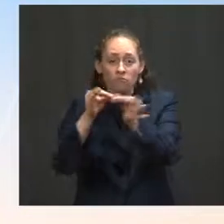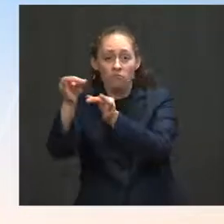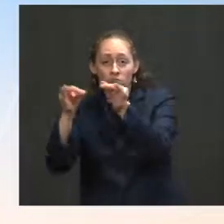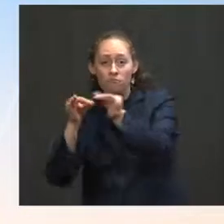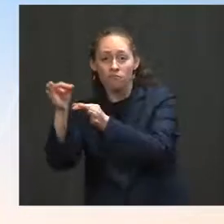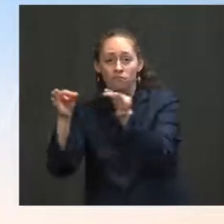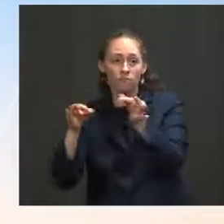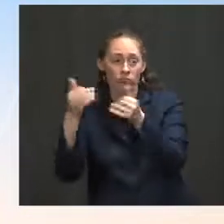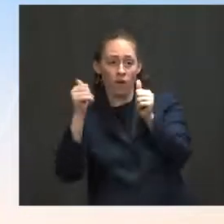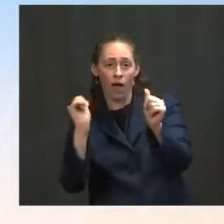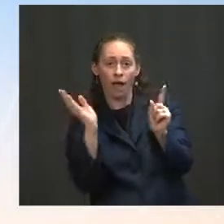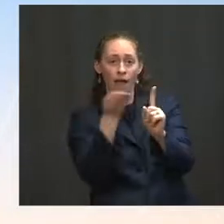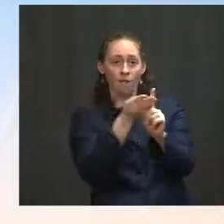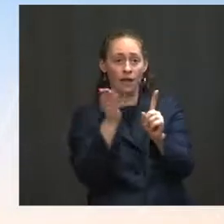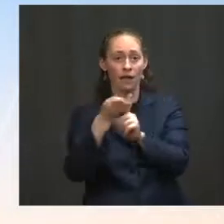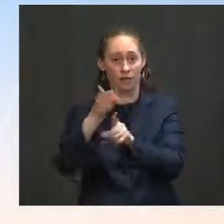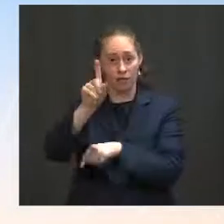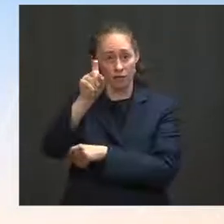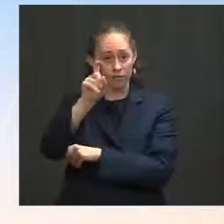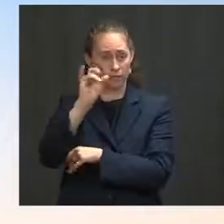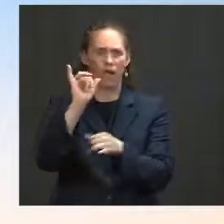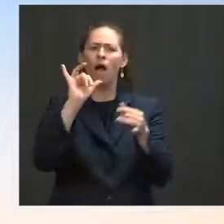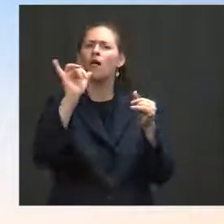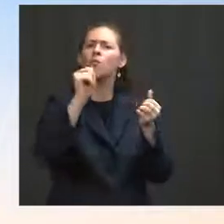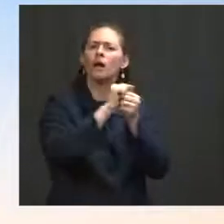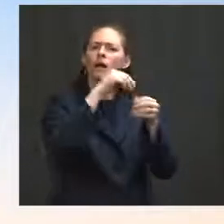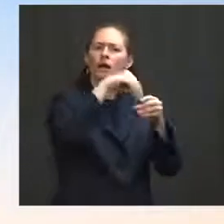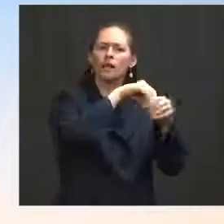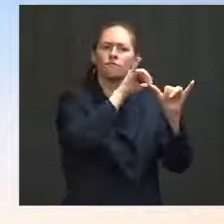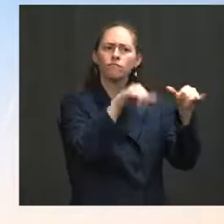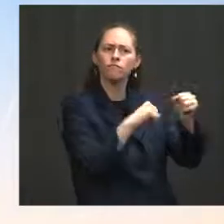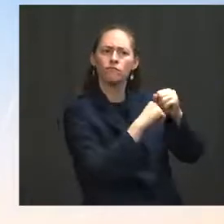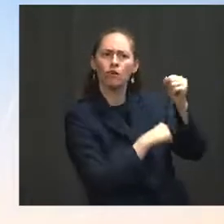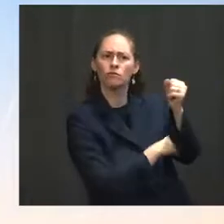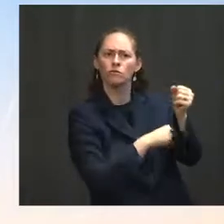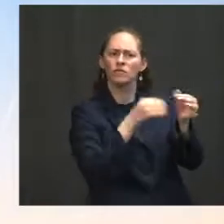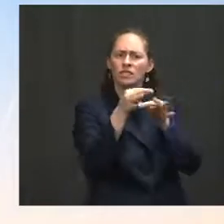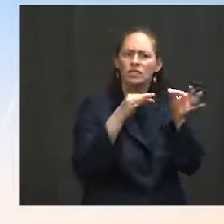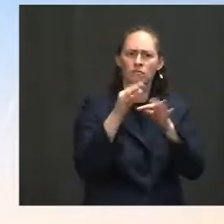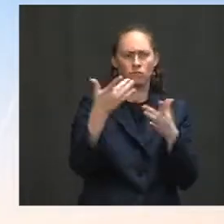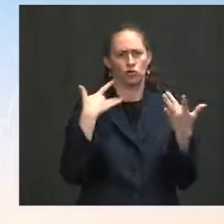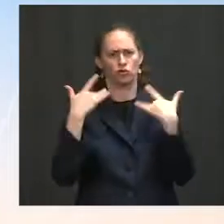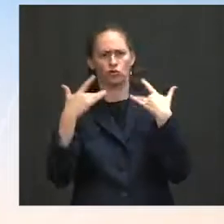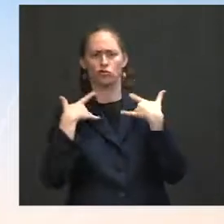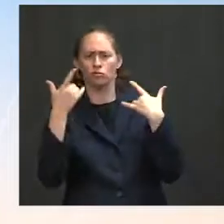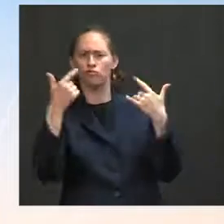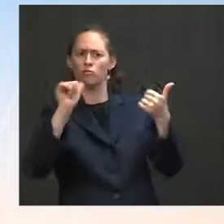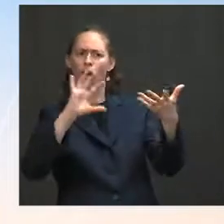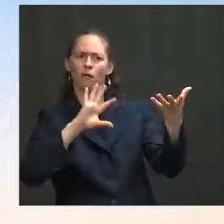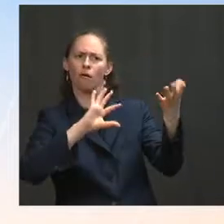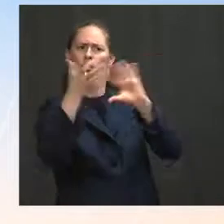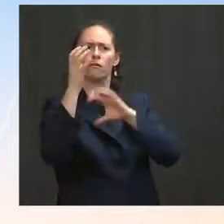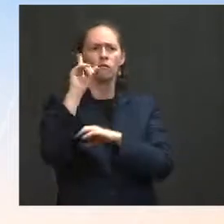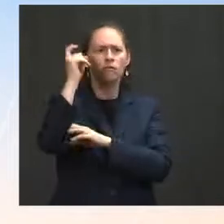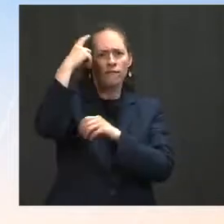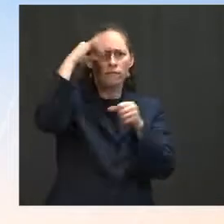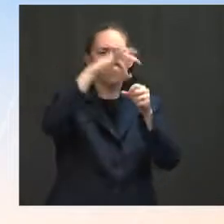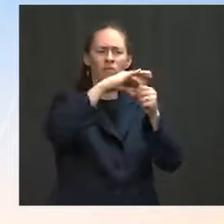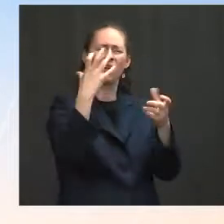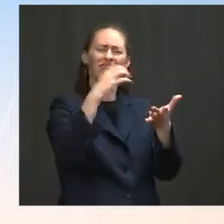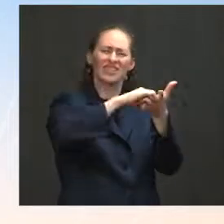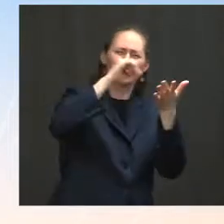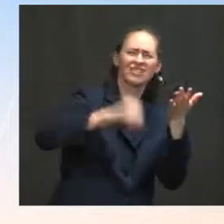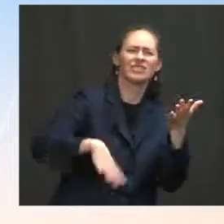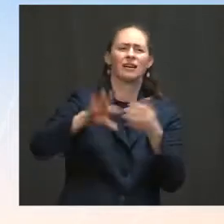in Arizona, confronting some of these rules, or even pressing Democrats when it comes to nuking the filibuster? Well, first I would say that the speech